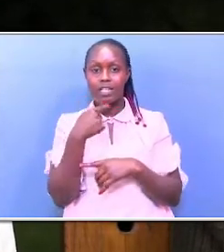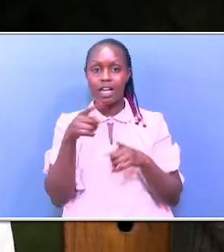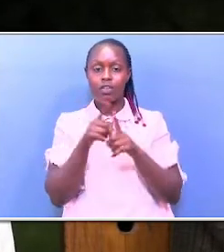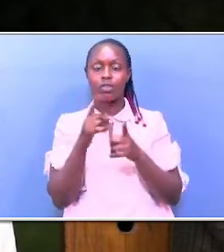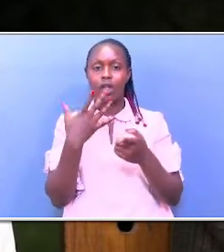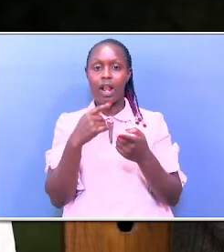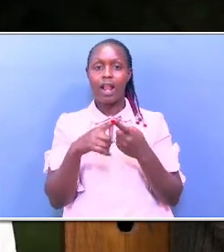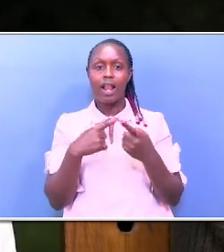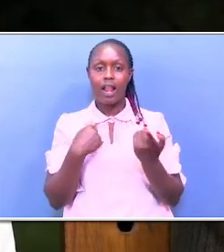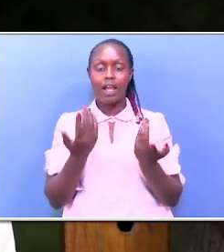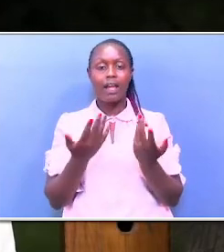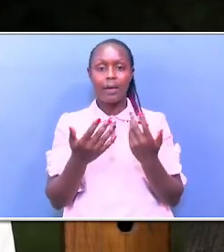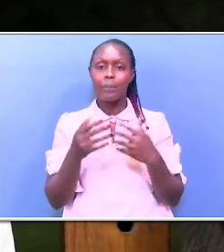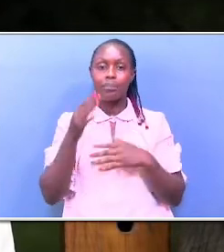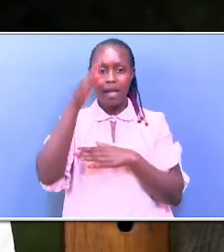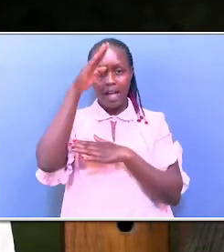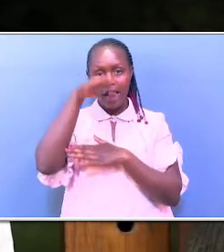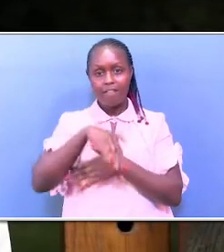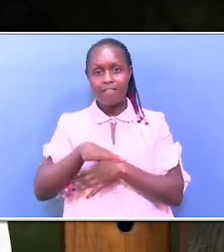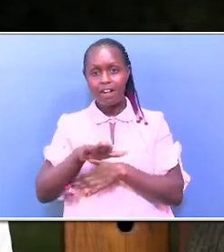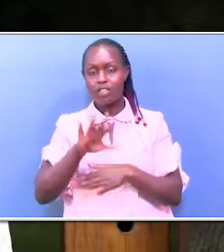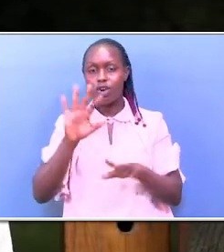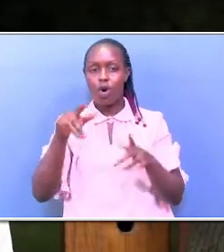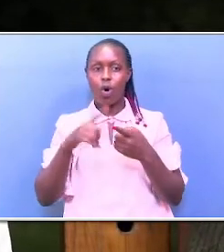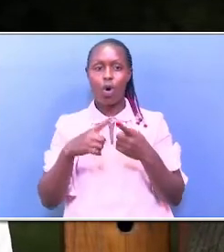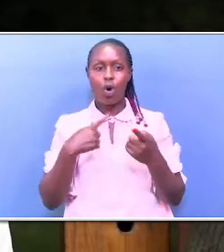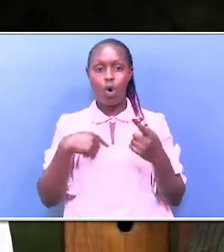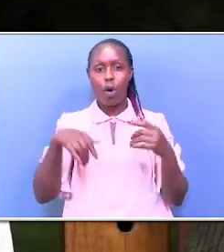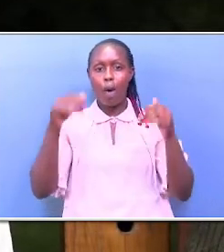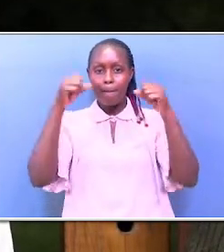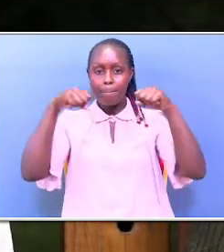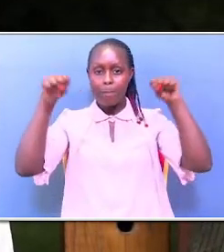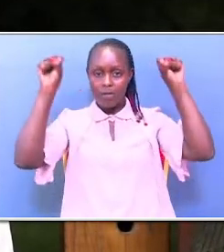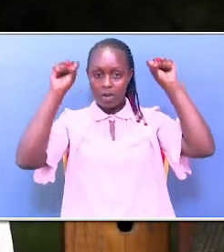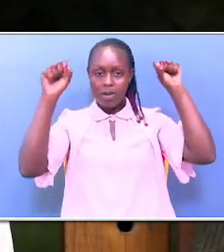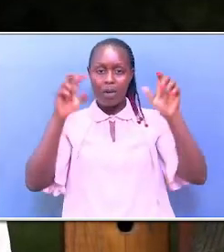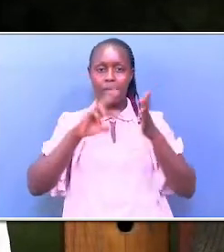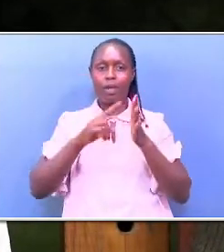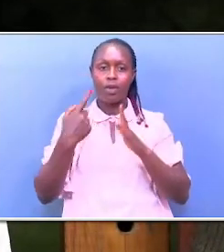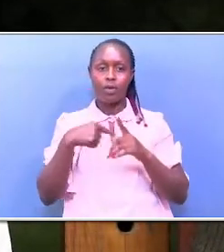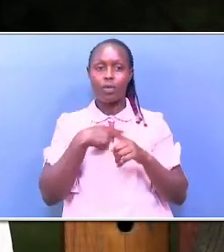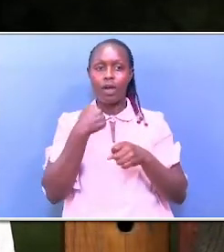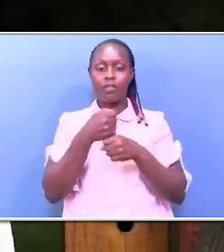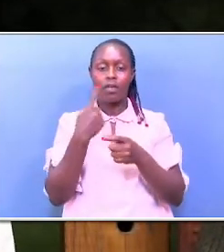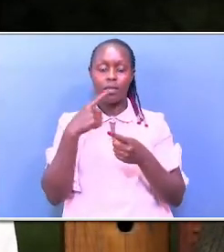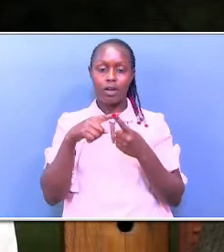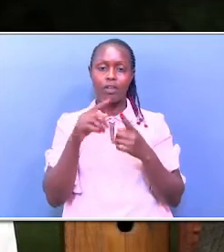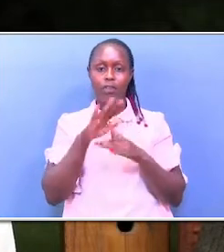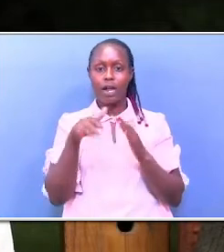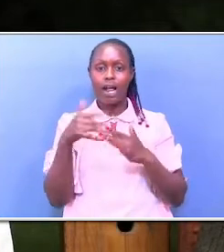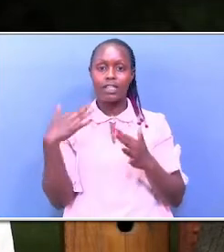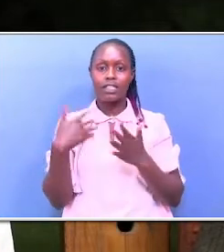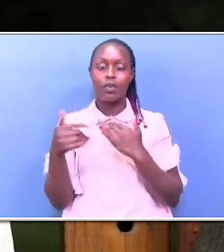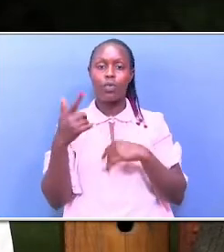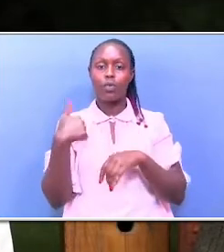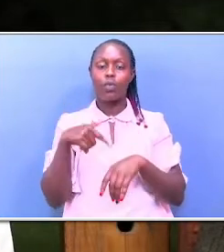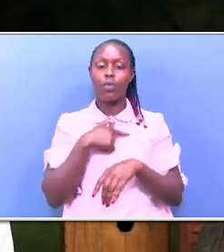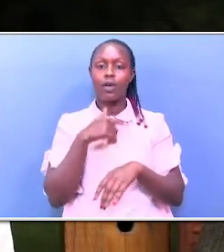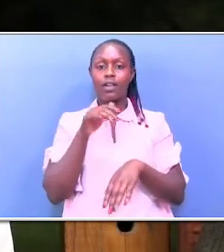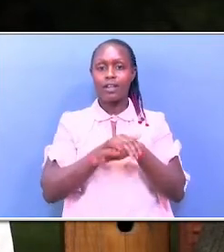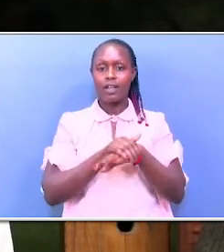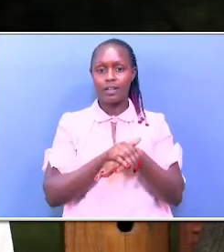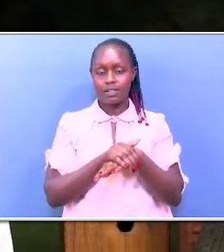elephant and buffalo and all the rest. We have to just be patient and wait until we get the